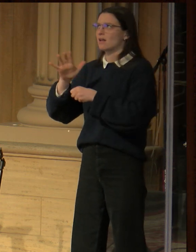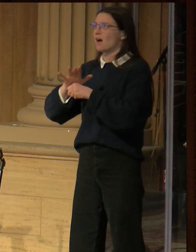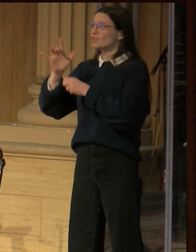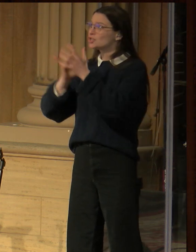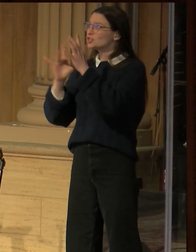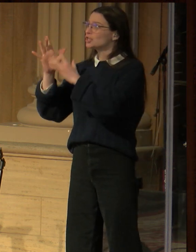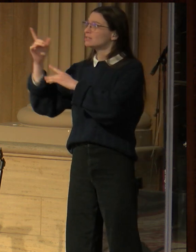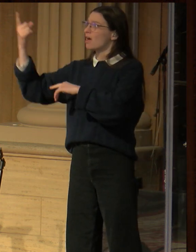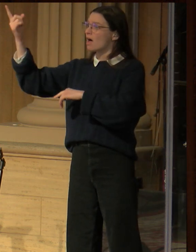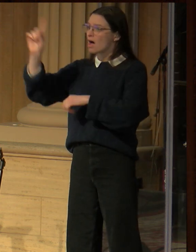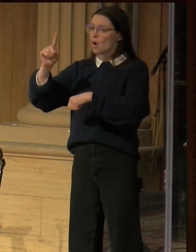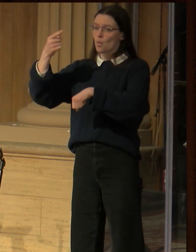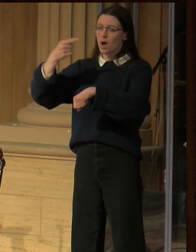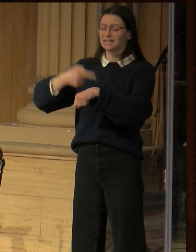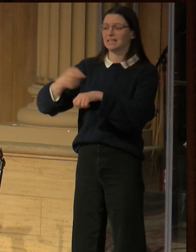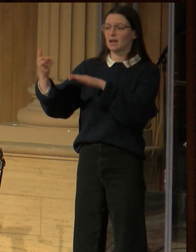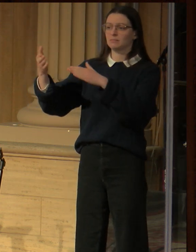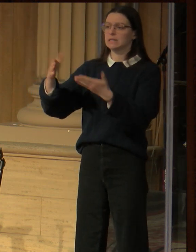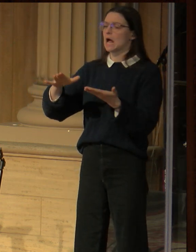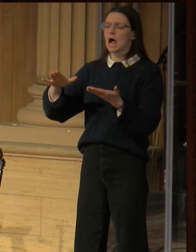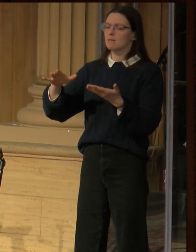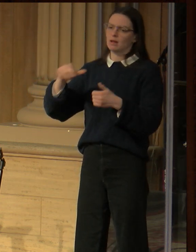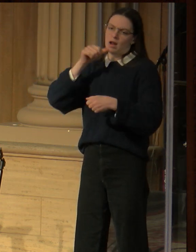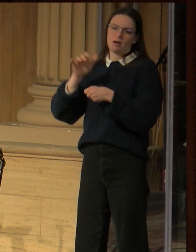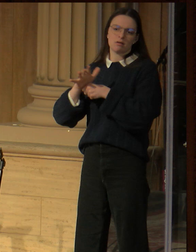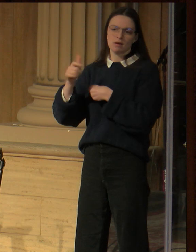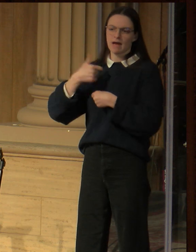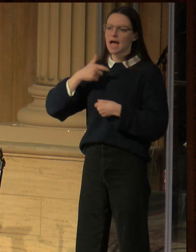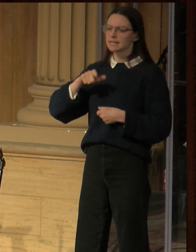died for us. I must have to contribute something.